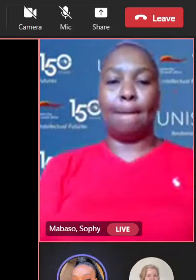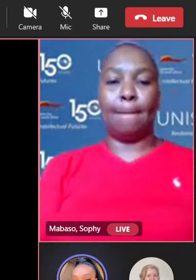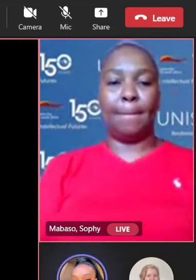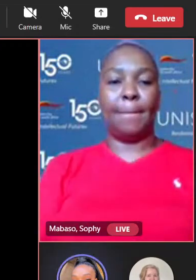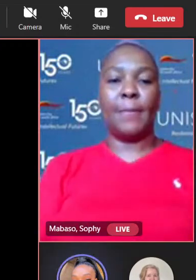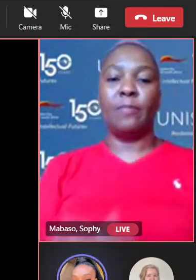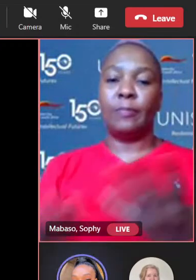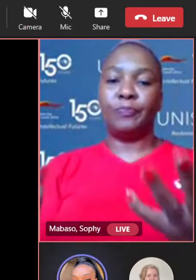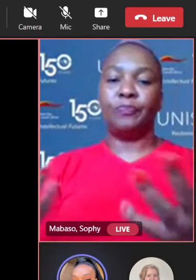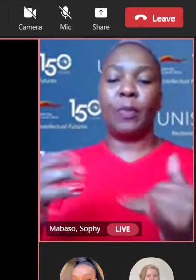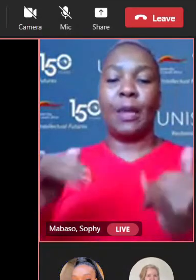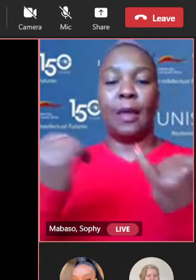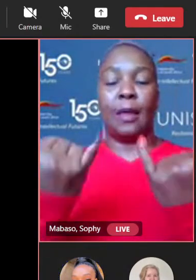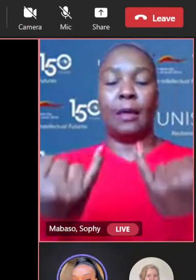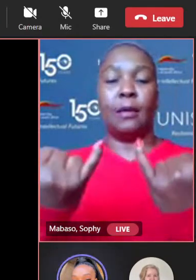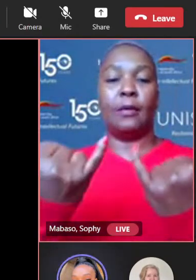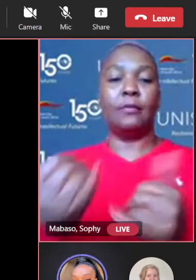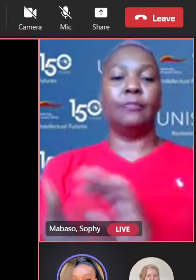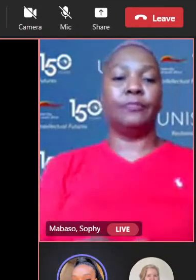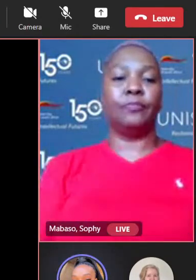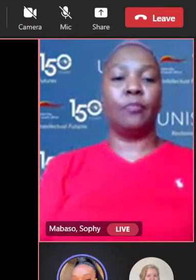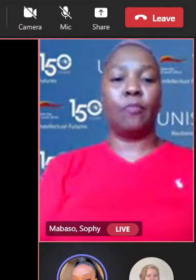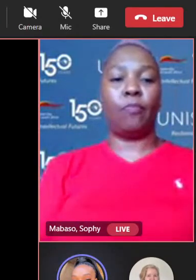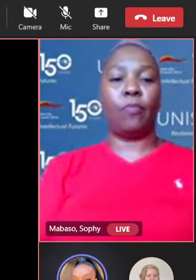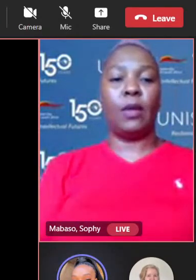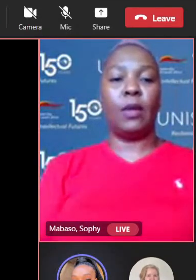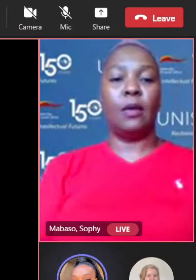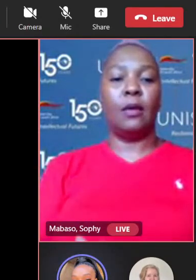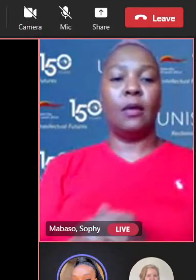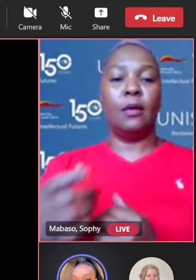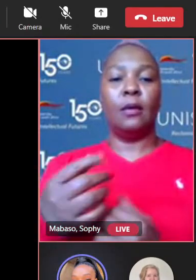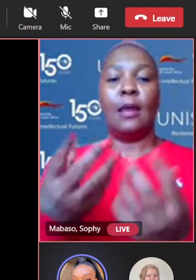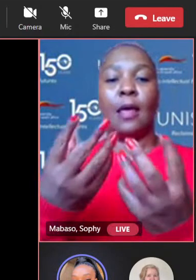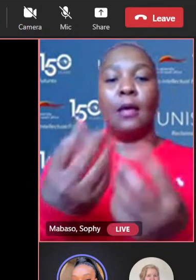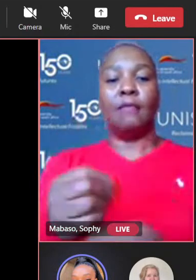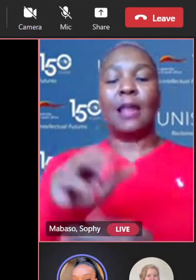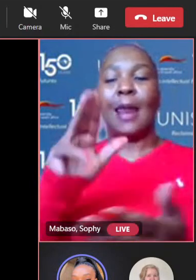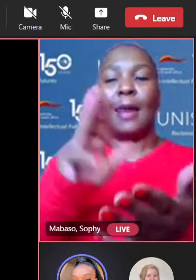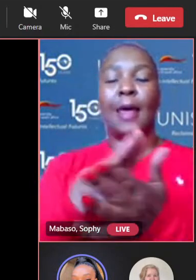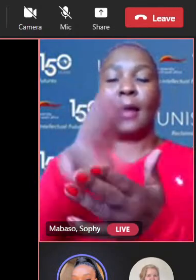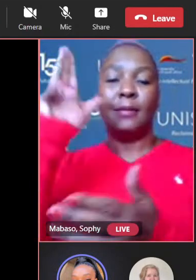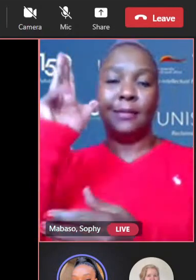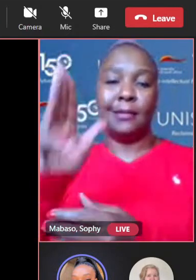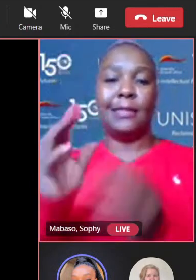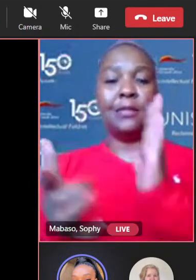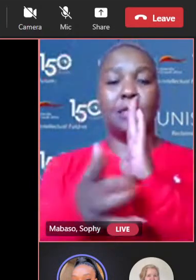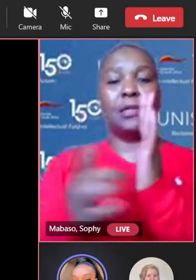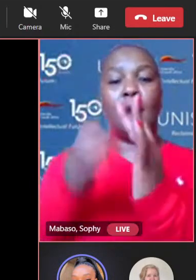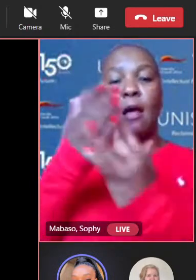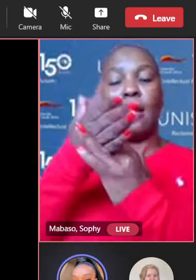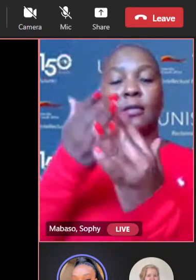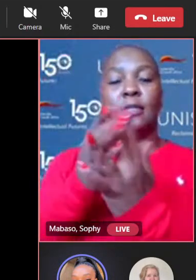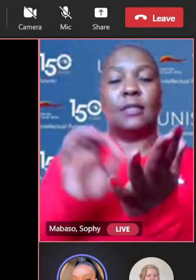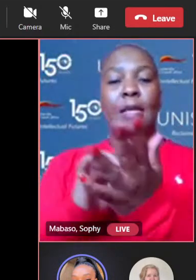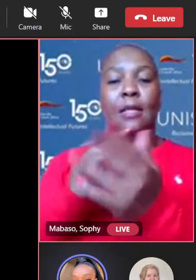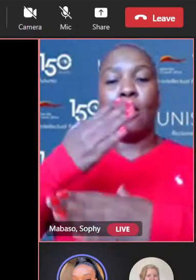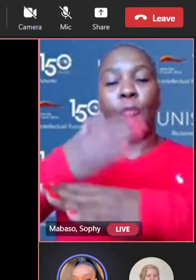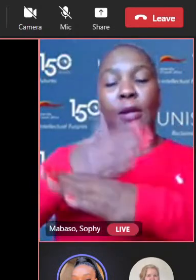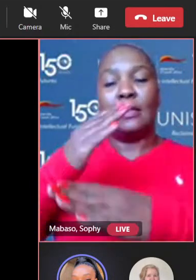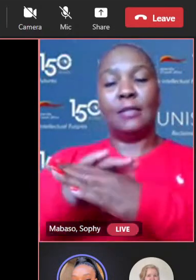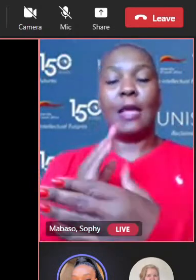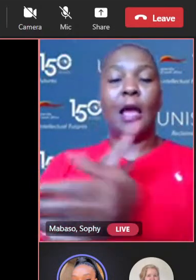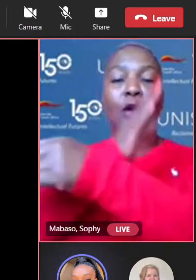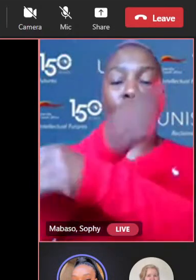So currently, it amounts to 19 digital access centers in operation across the